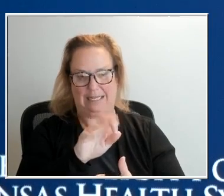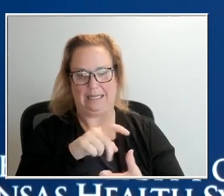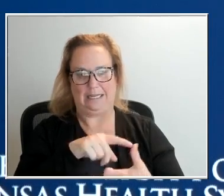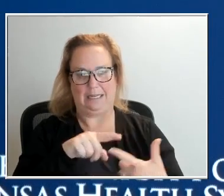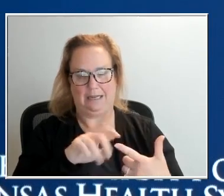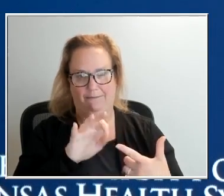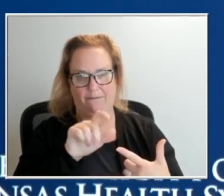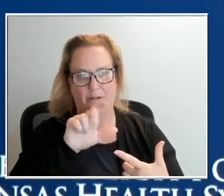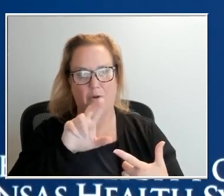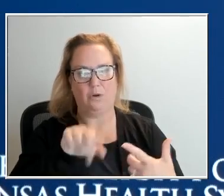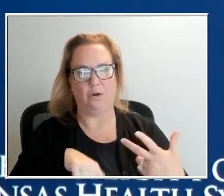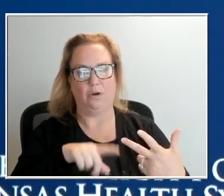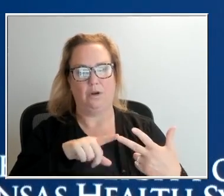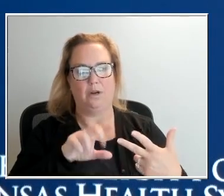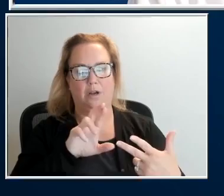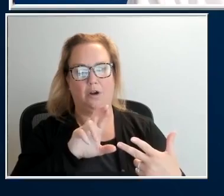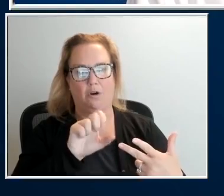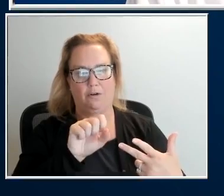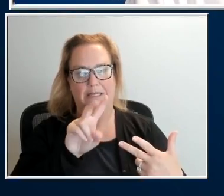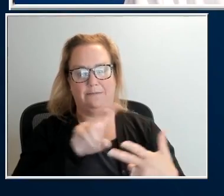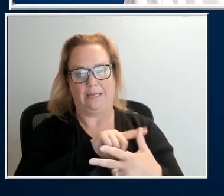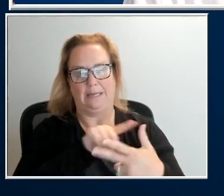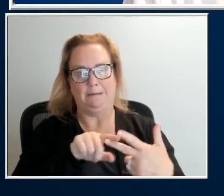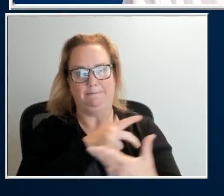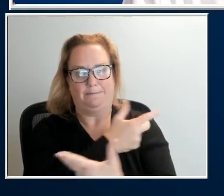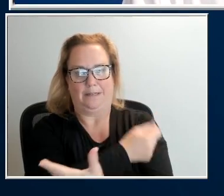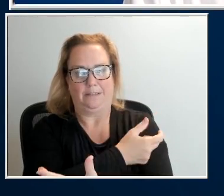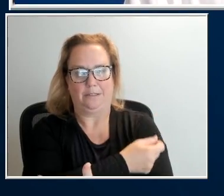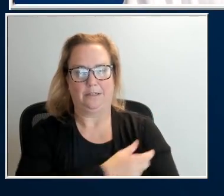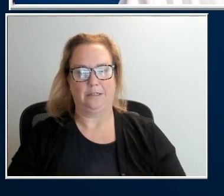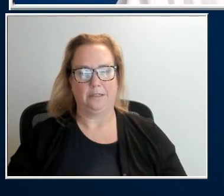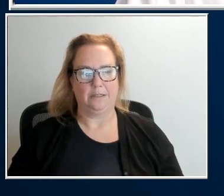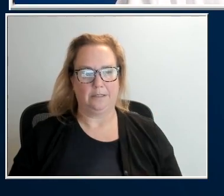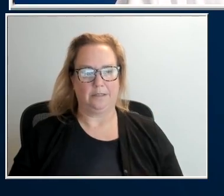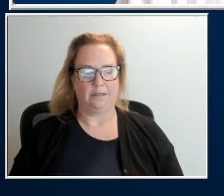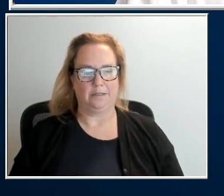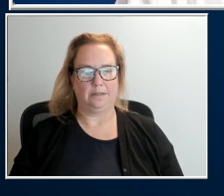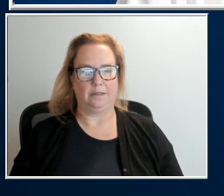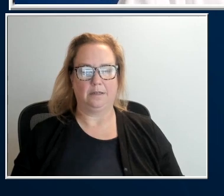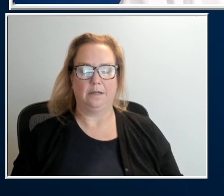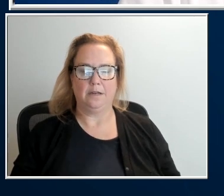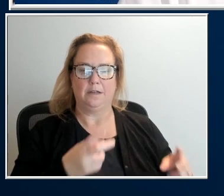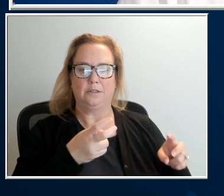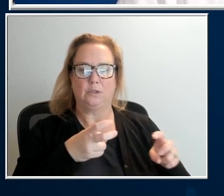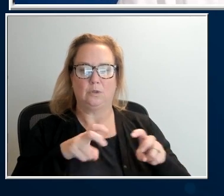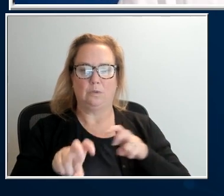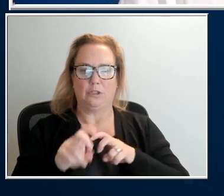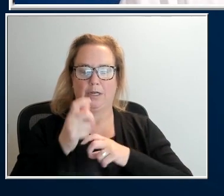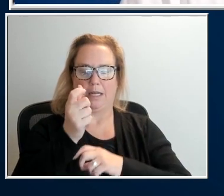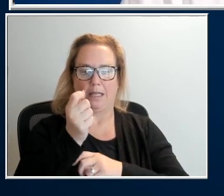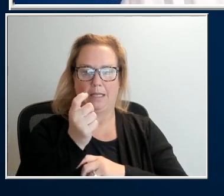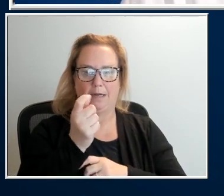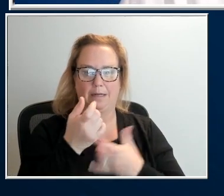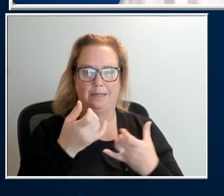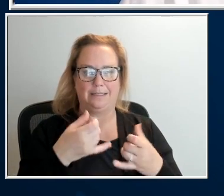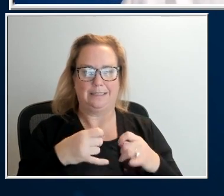influenza, and for RSV. Right, thanks. So switching gears a little bit, but still staying inside infectious